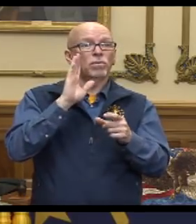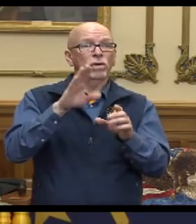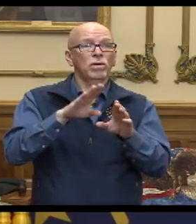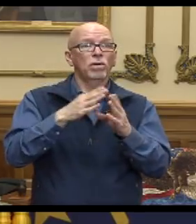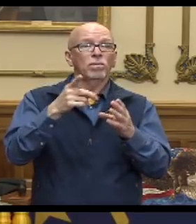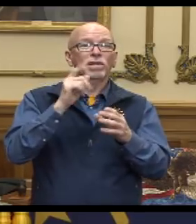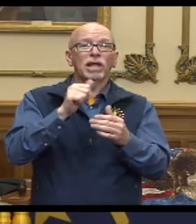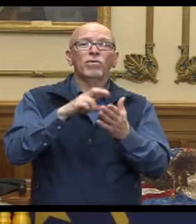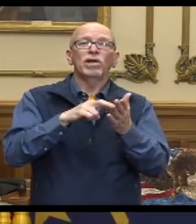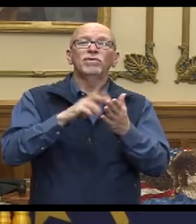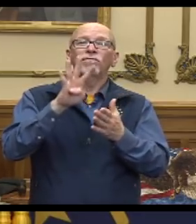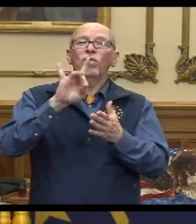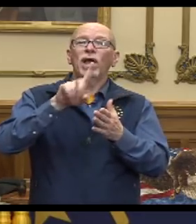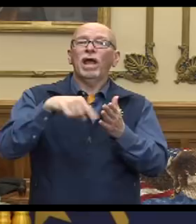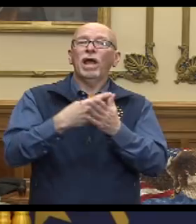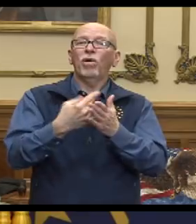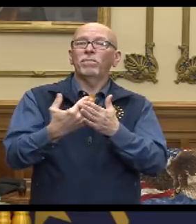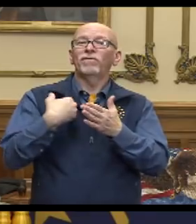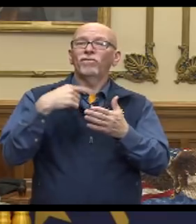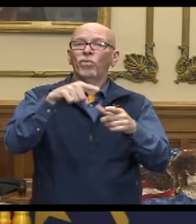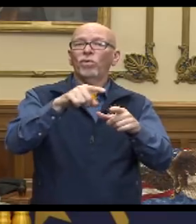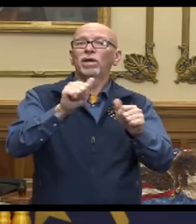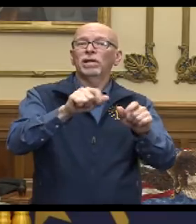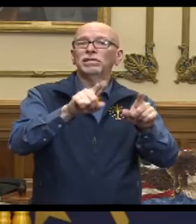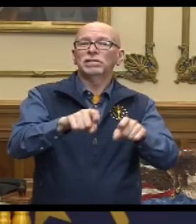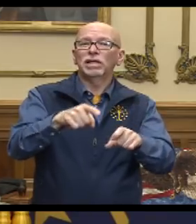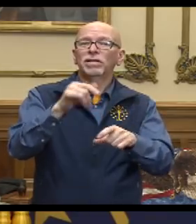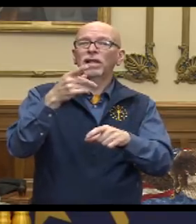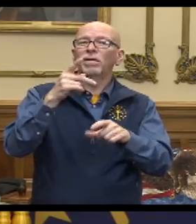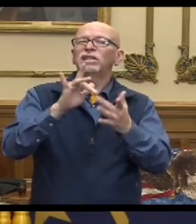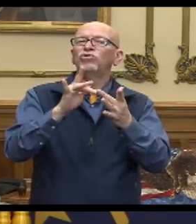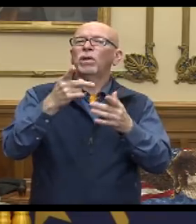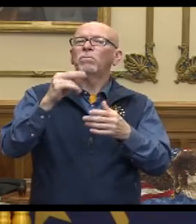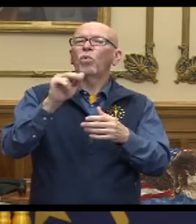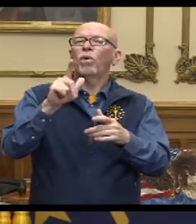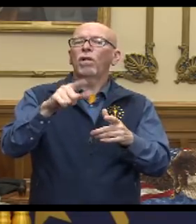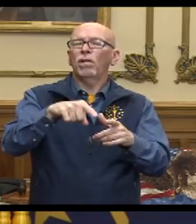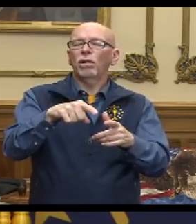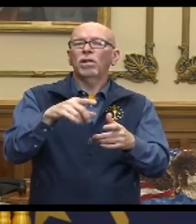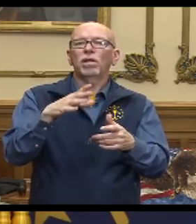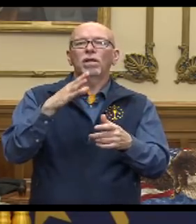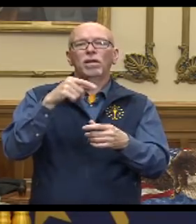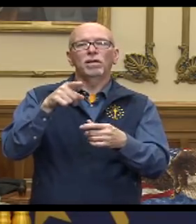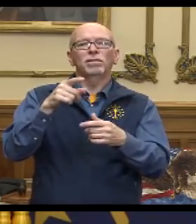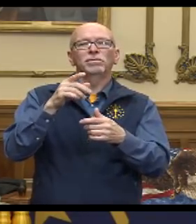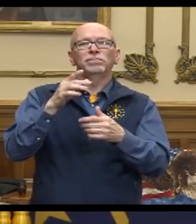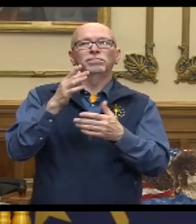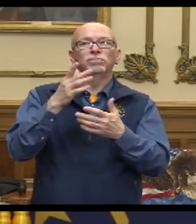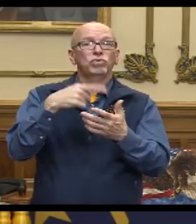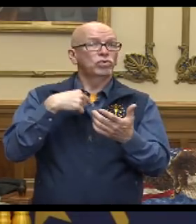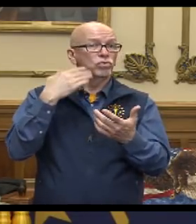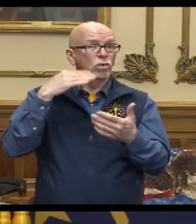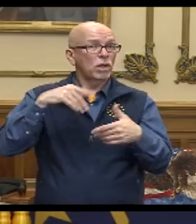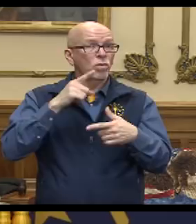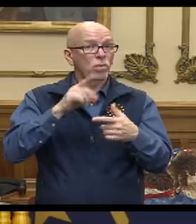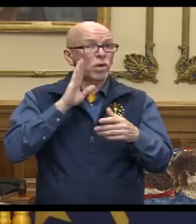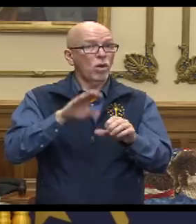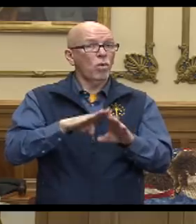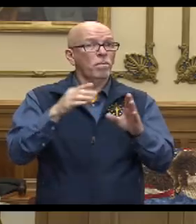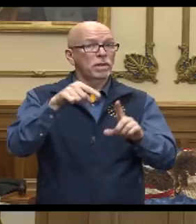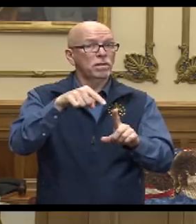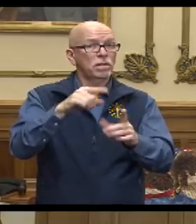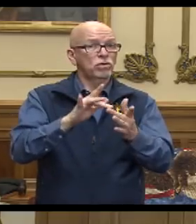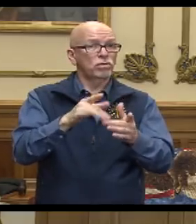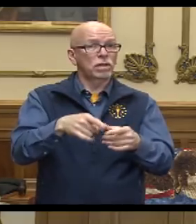register 48 hours before, and there was mention of the portal and the 1-800 toll-free line coming soon. Yeah. Do we know yet when that will be available?